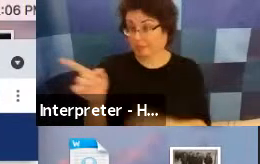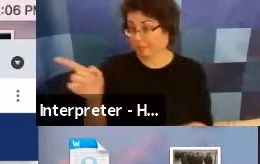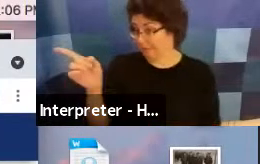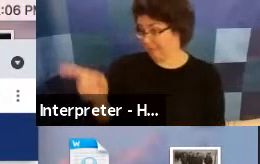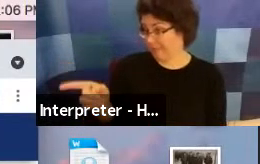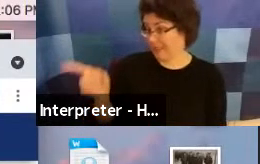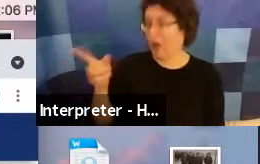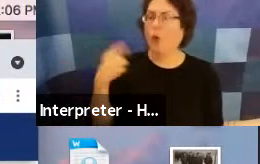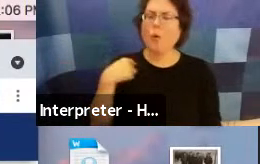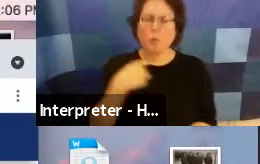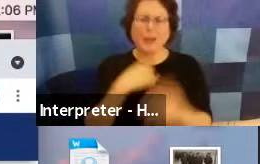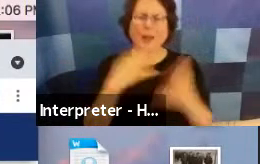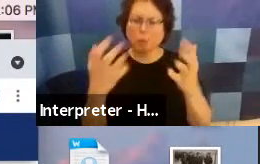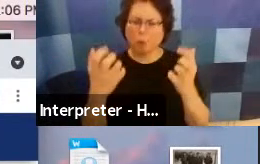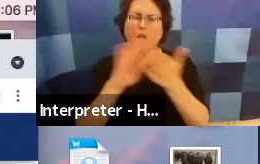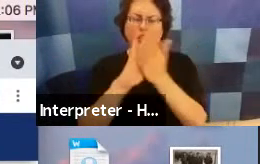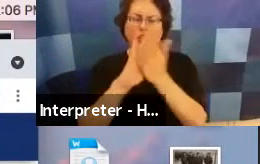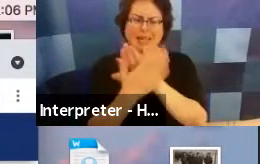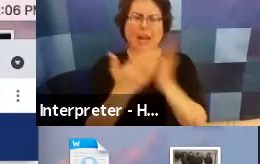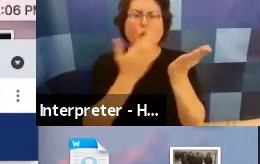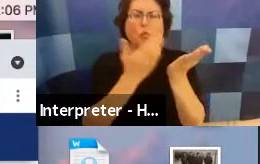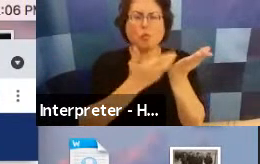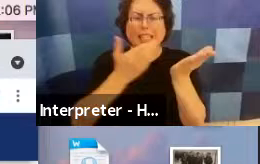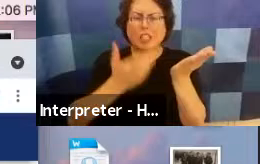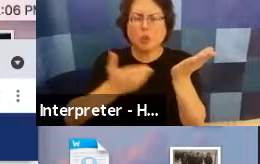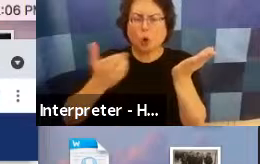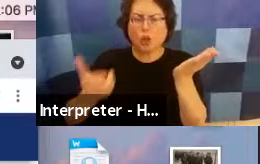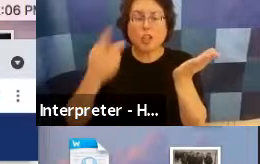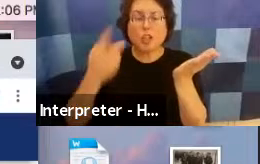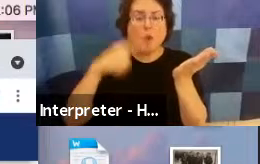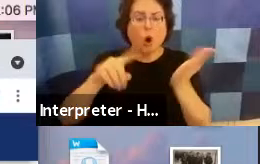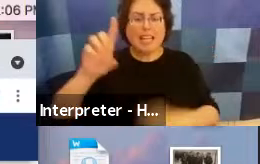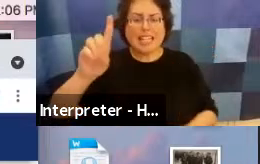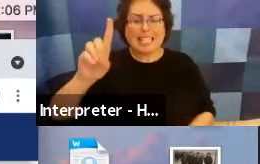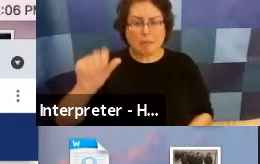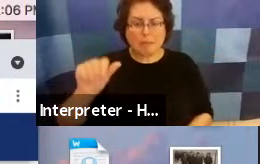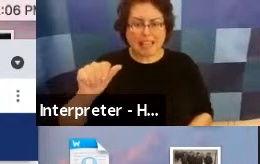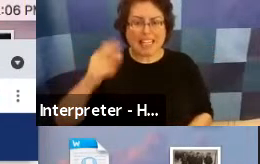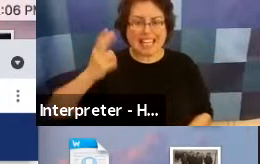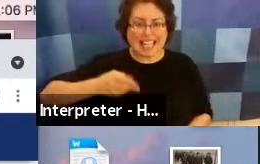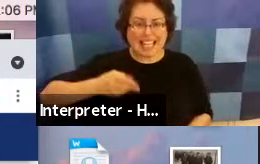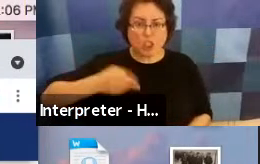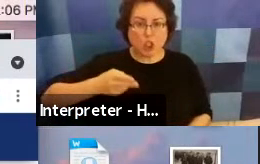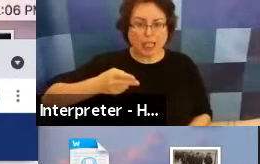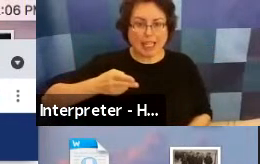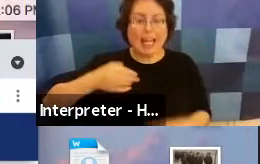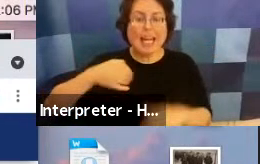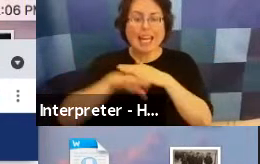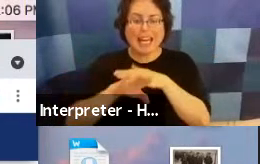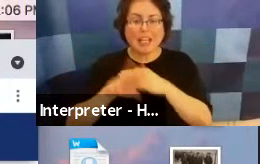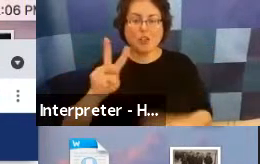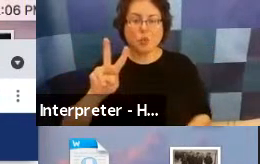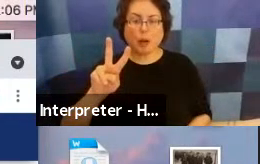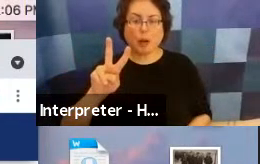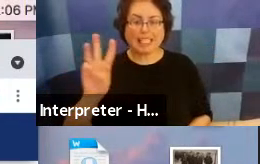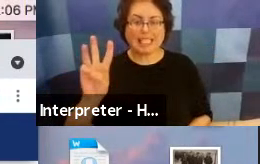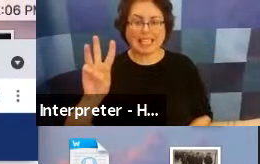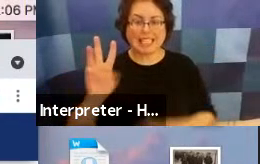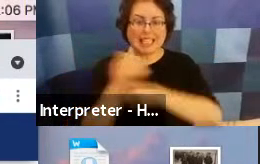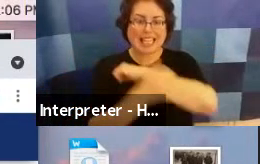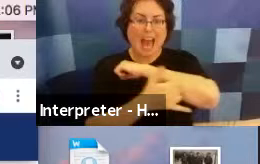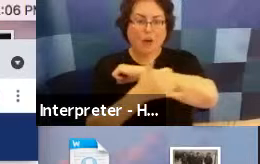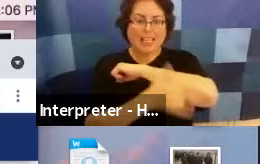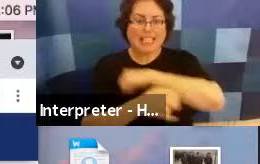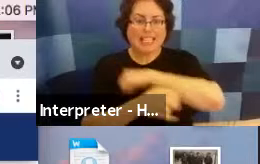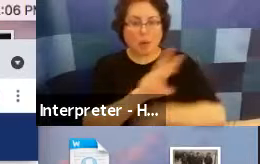We strive to be a resource for disability history in the 26 counties of Western PA. We do oral